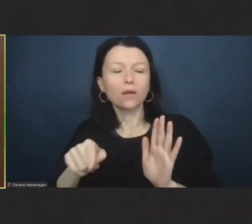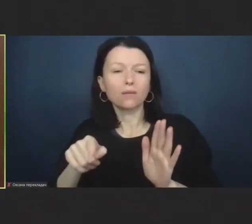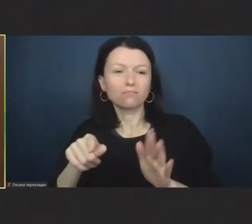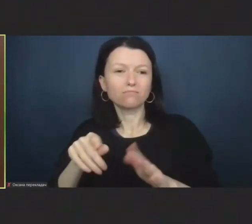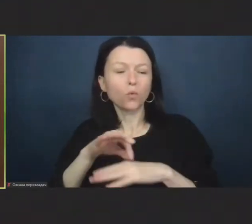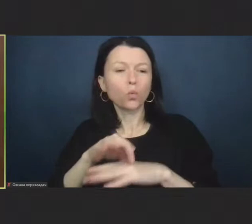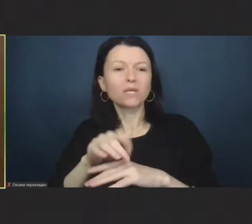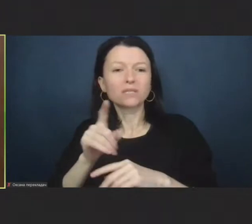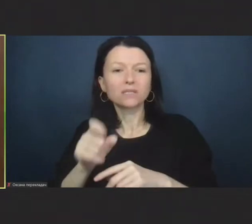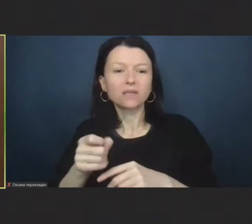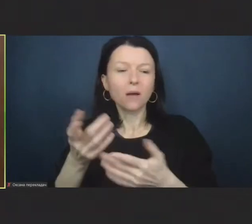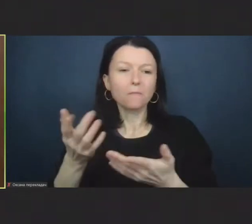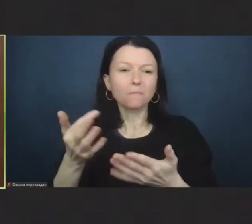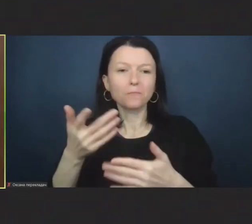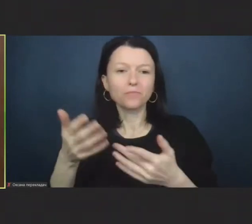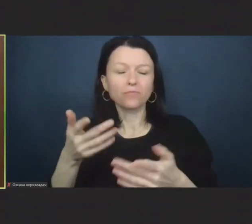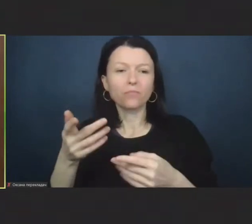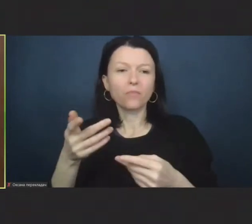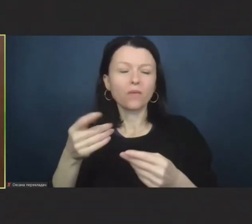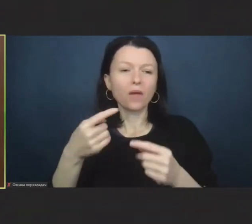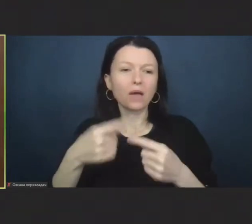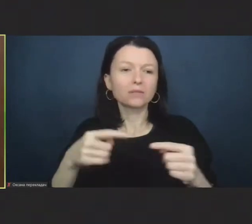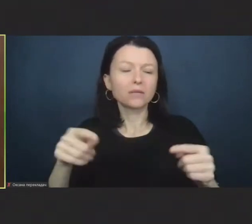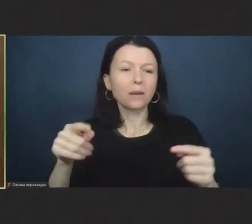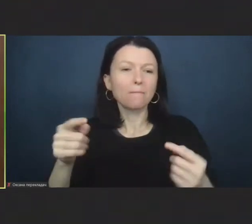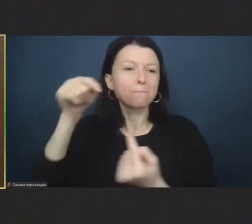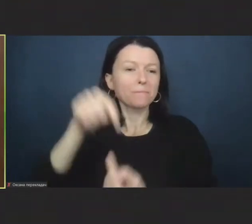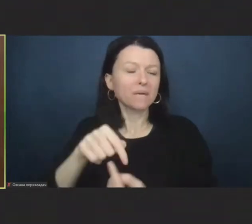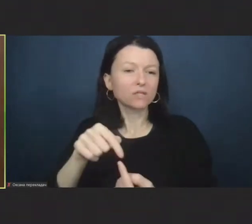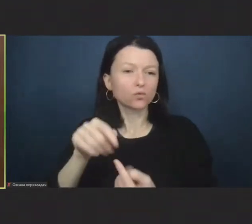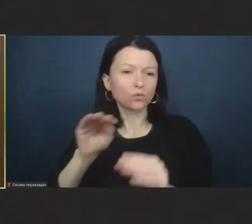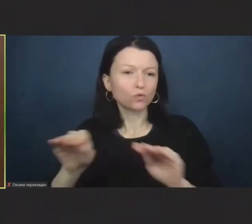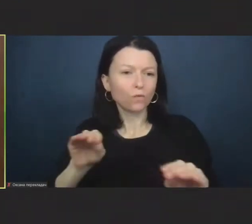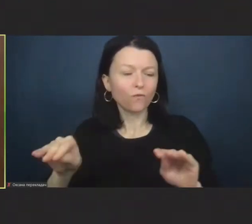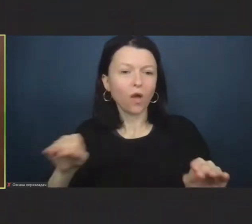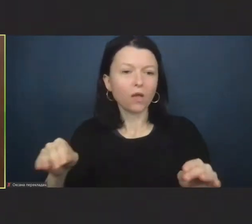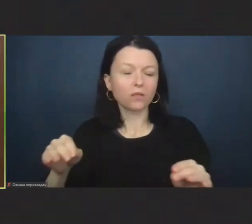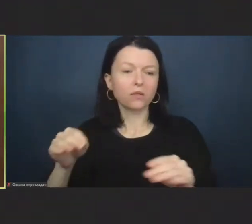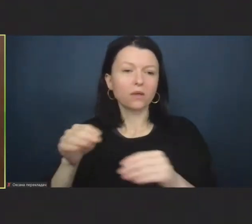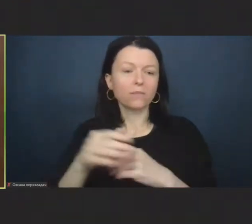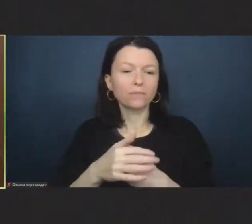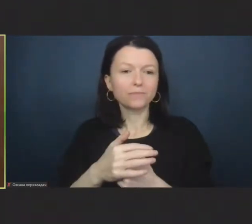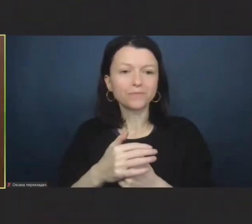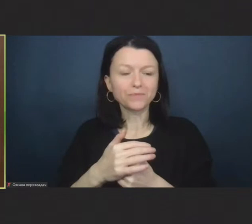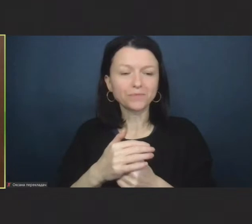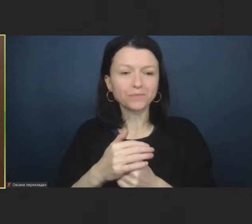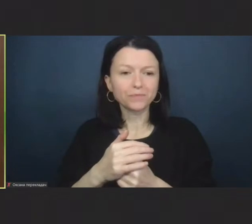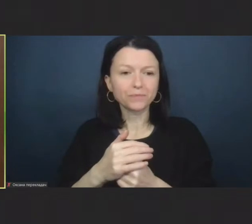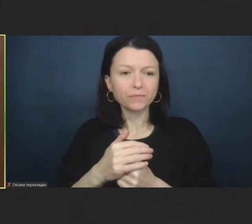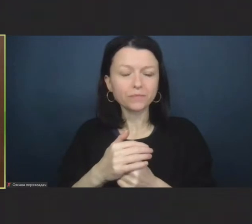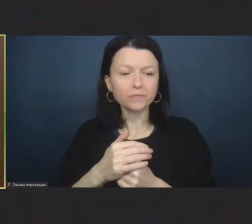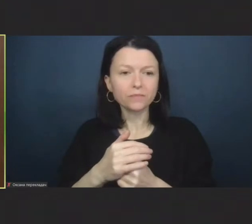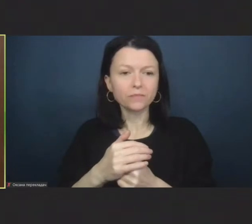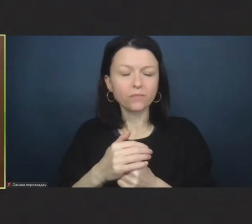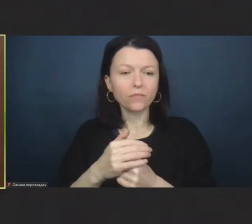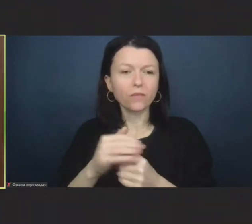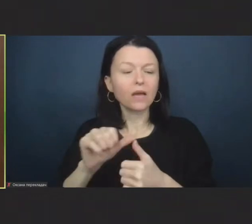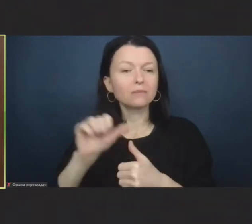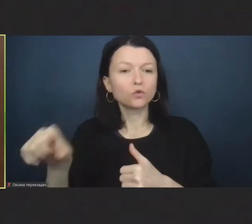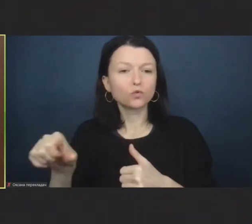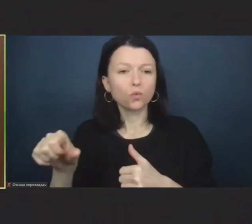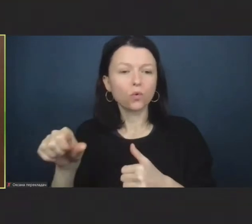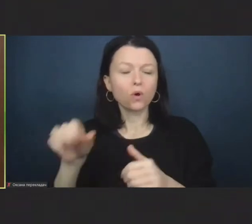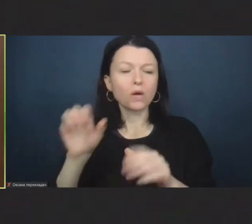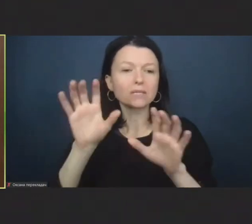be compensated for such creation of conditions of work. This is something that